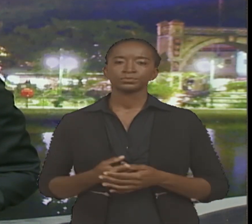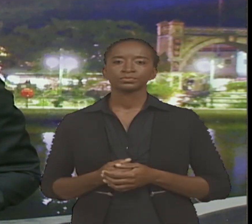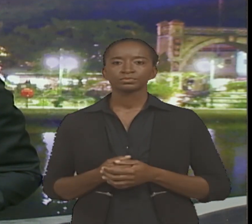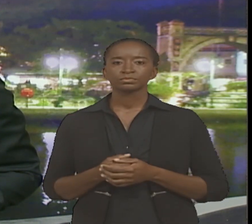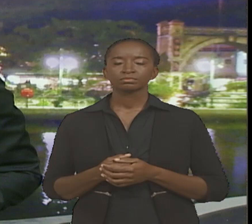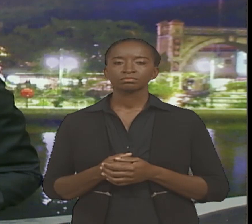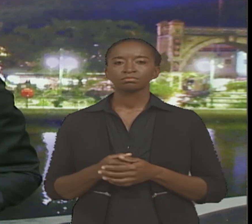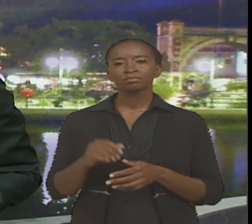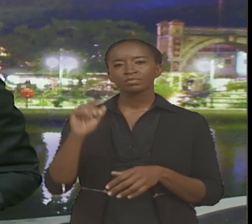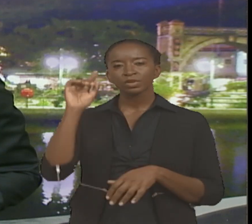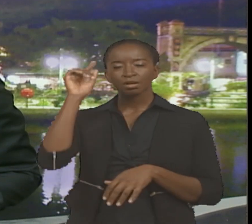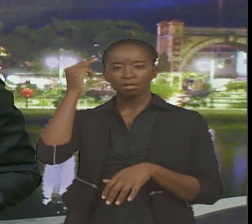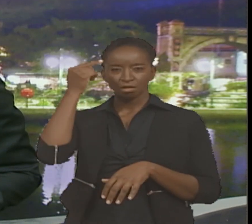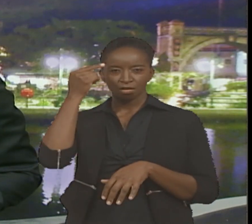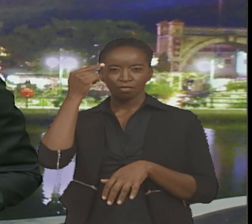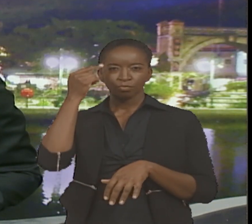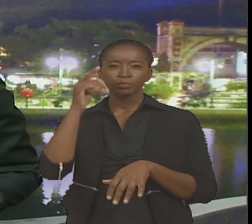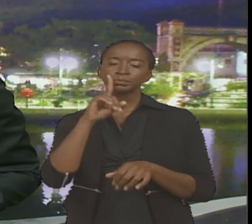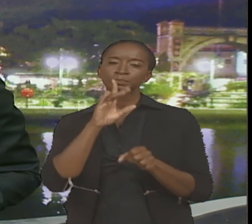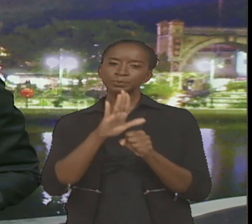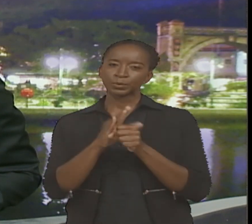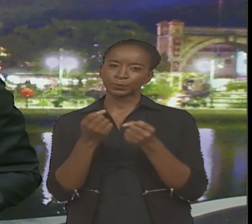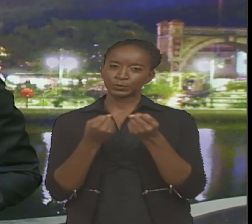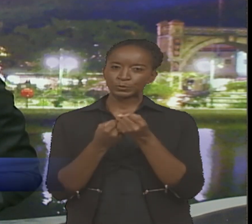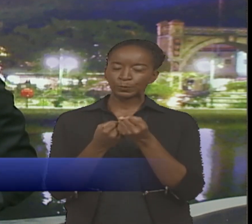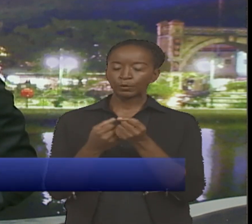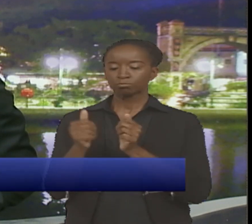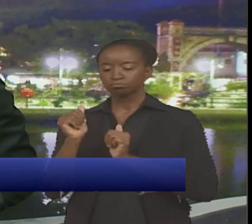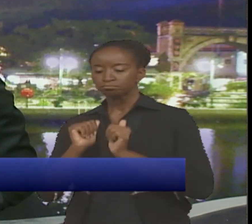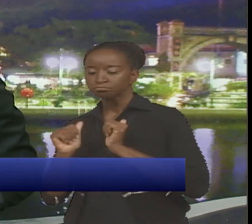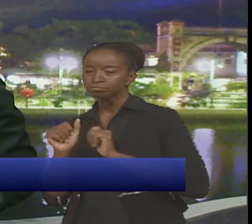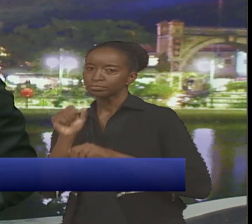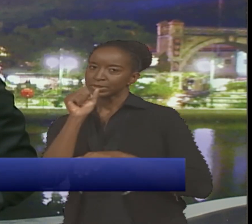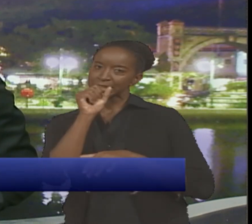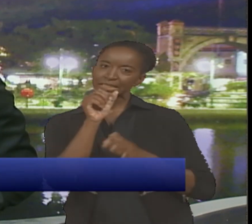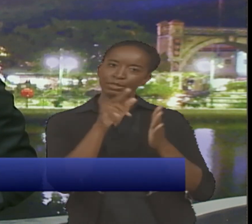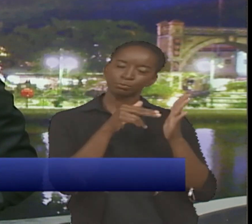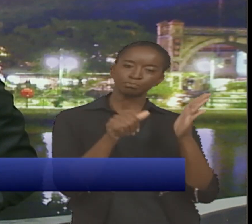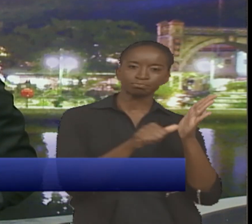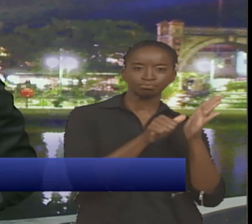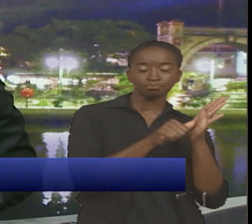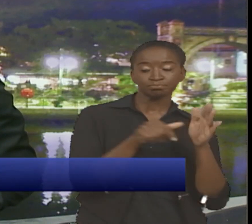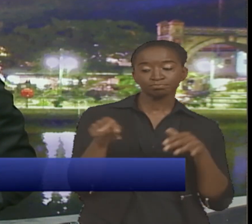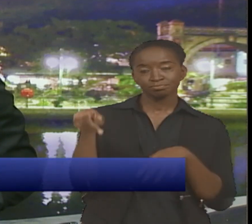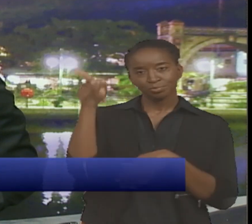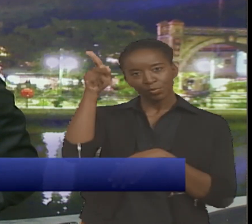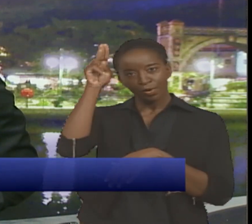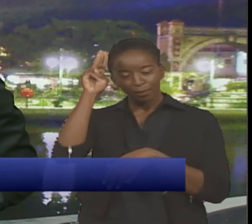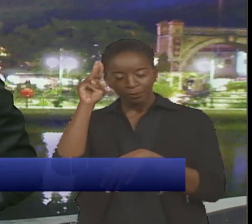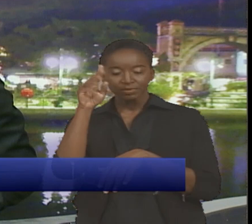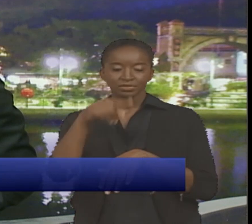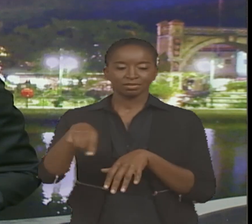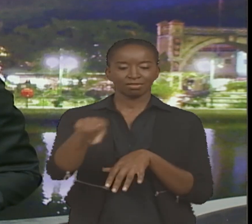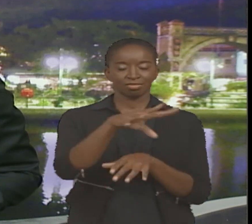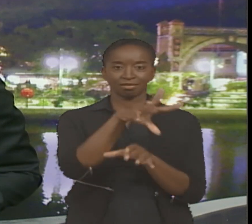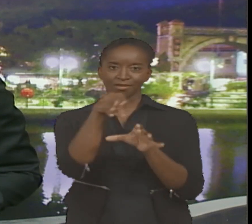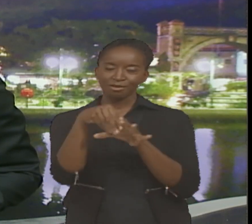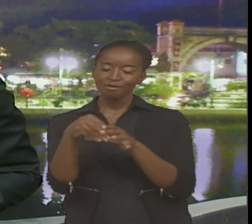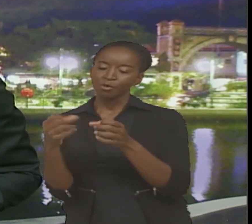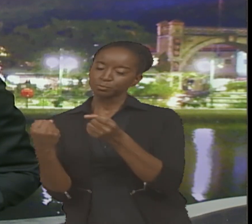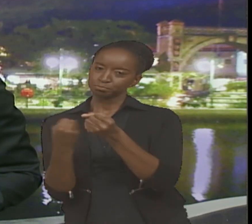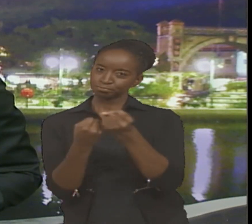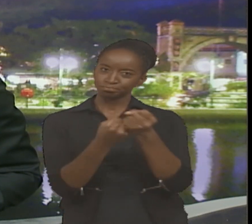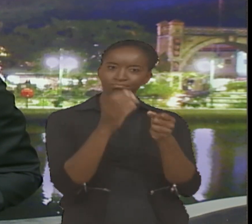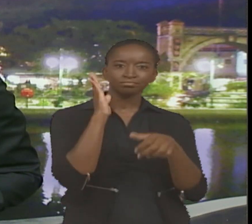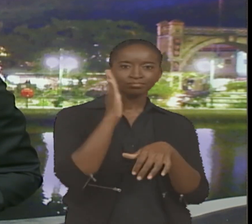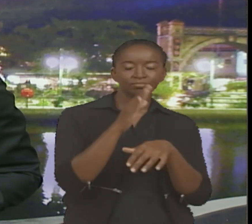has signaled its commitment to the arts, with Prime Minister Mia Motley pledging support for artists. The Prime Minister and Minister of